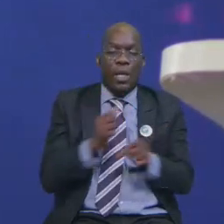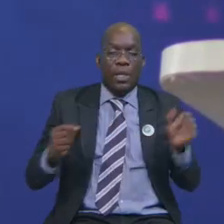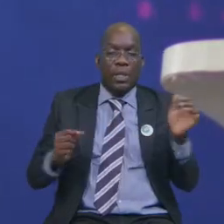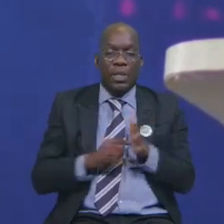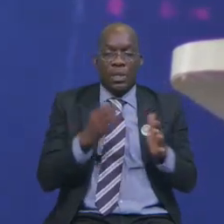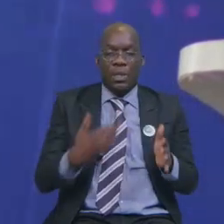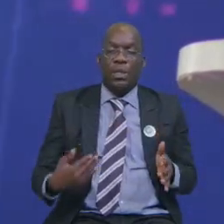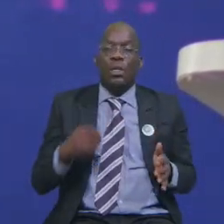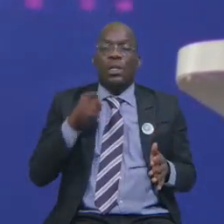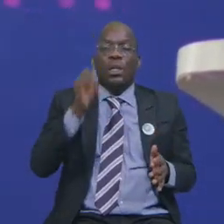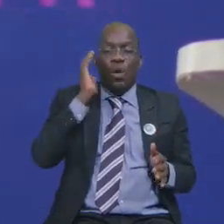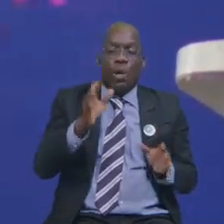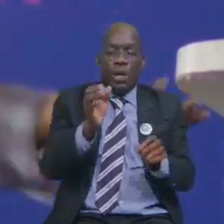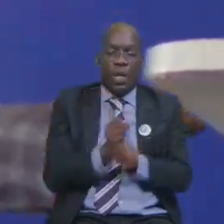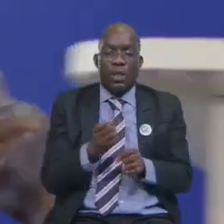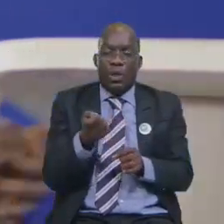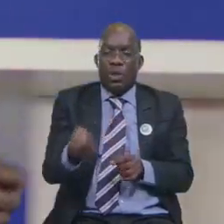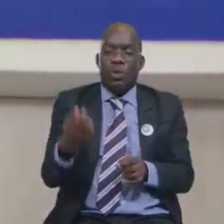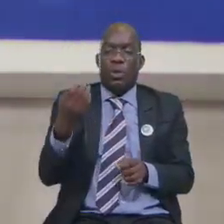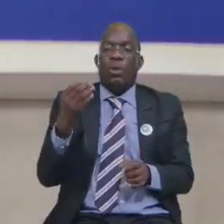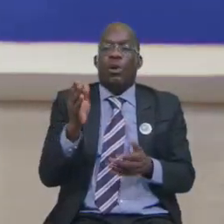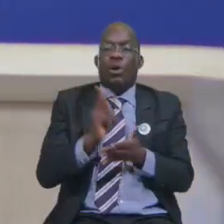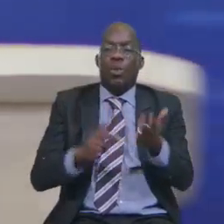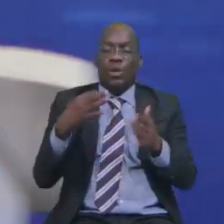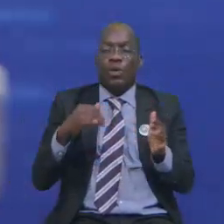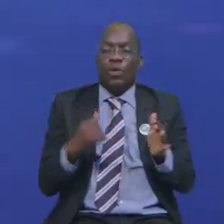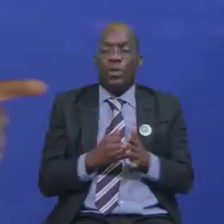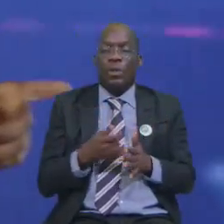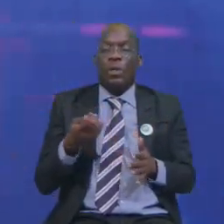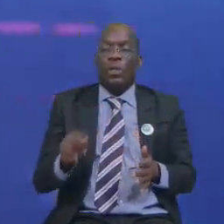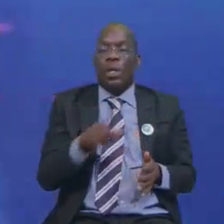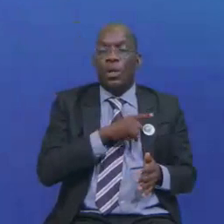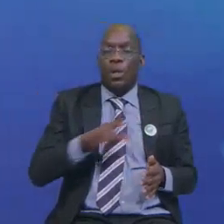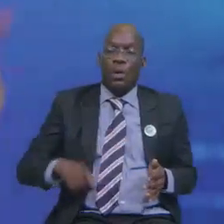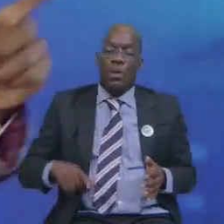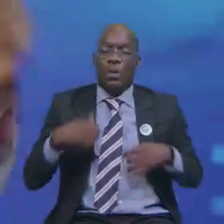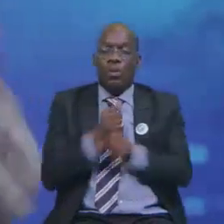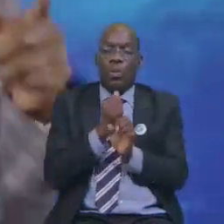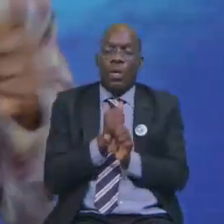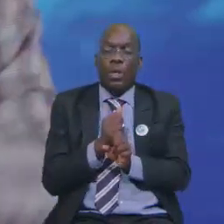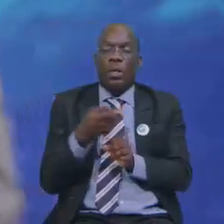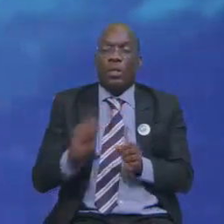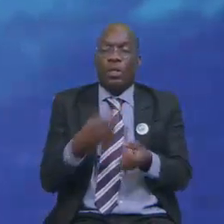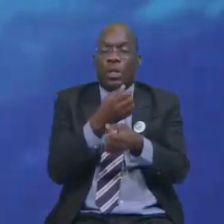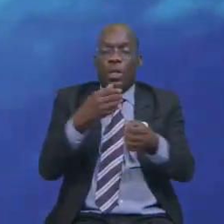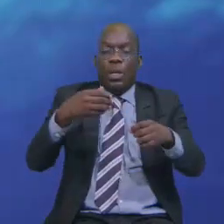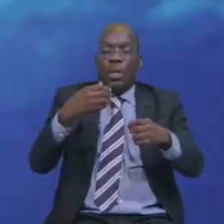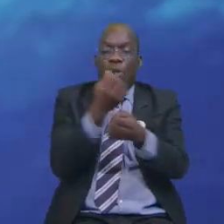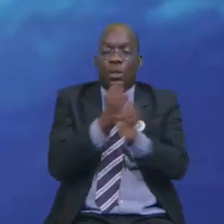at least a bit of it. And so the Lord makes the newborn youth